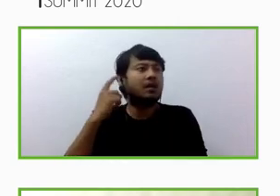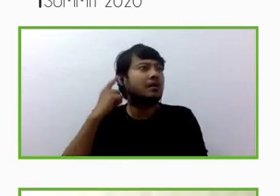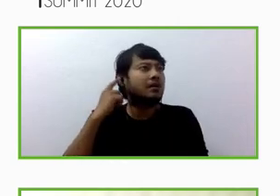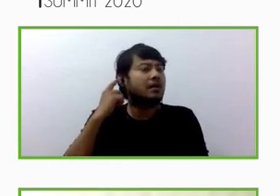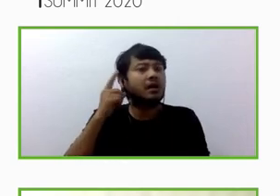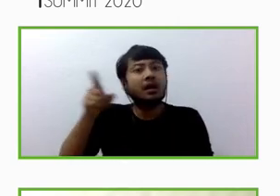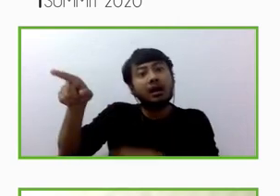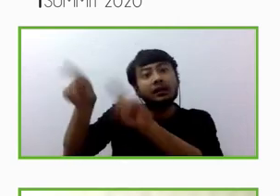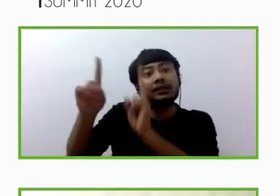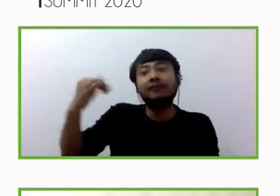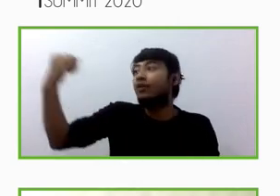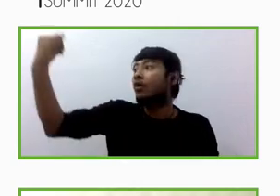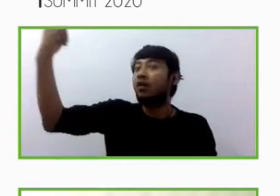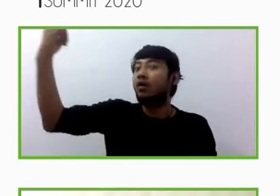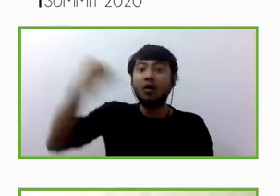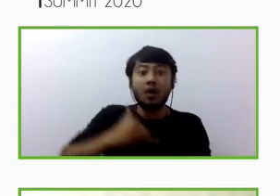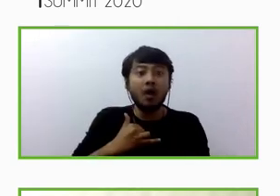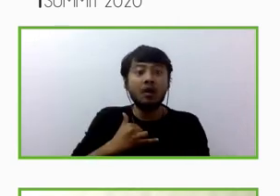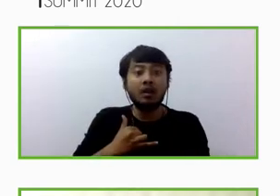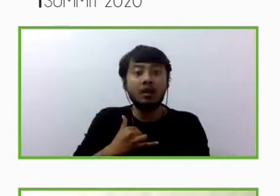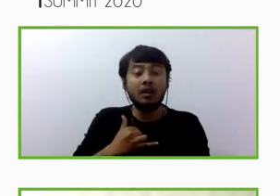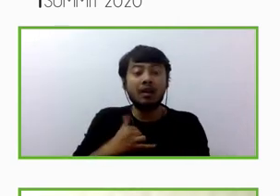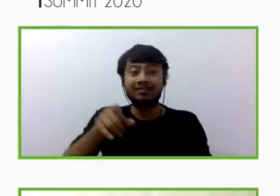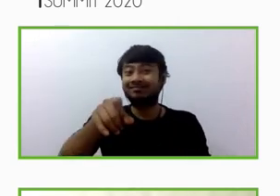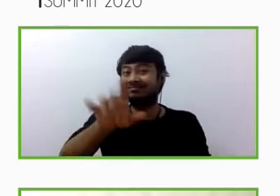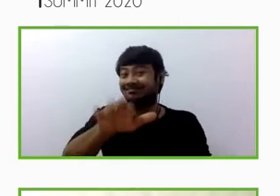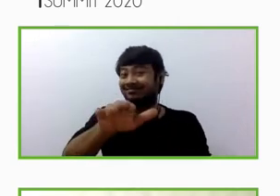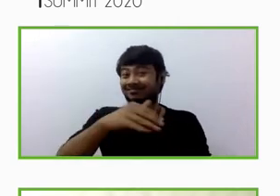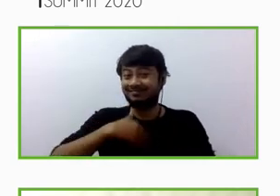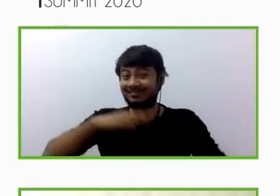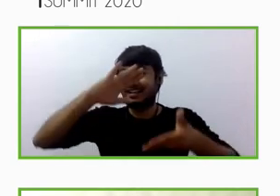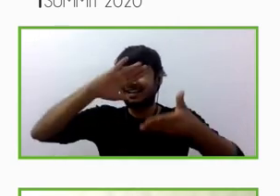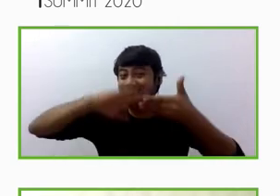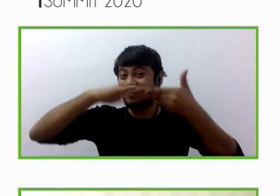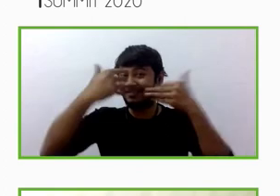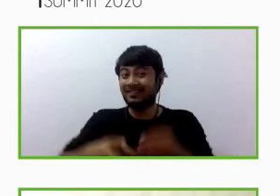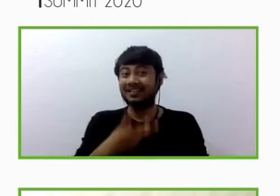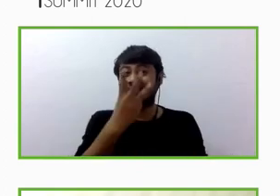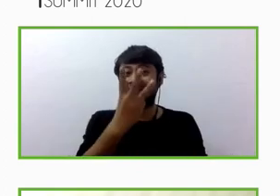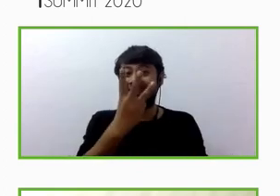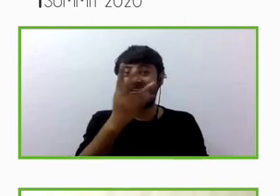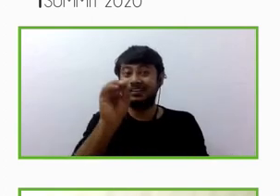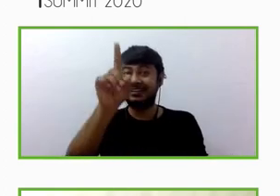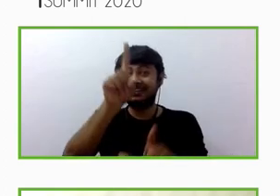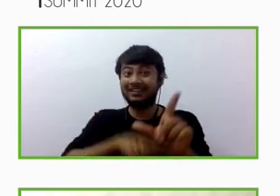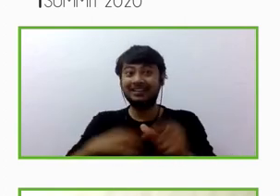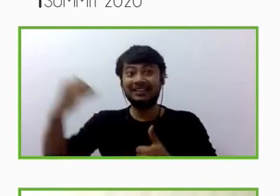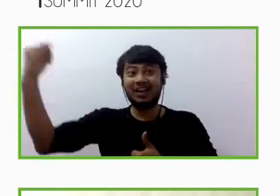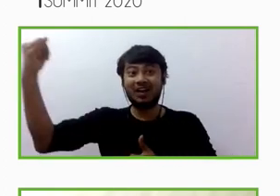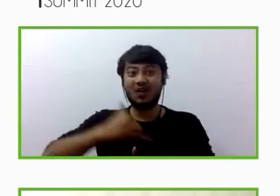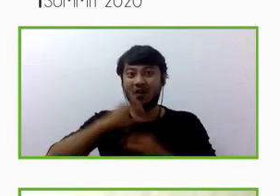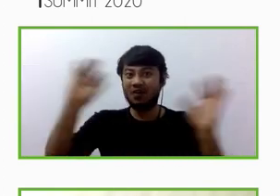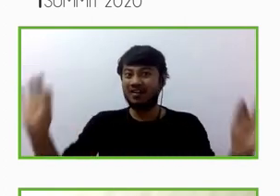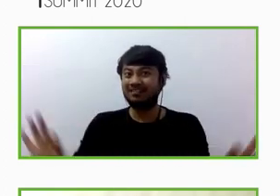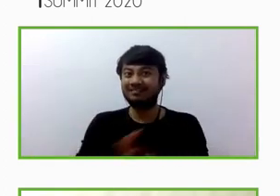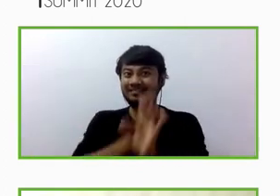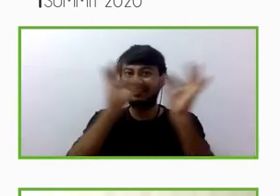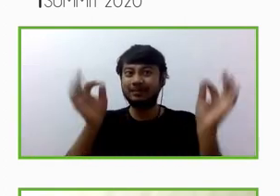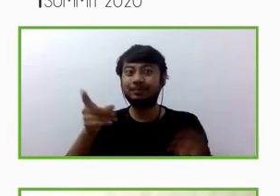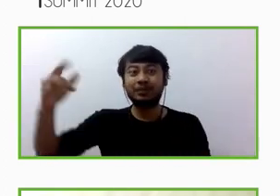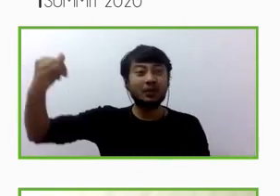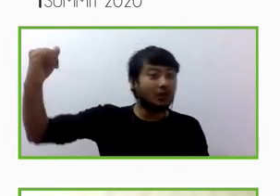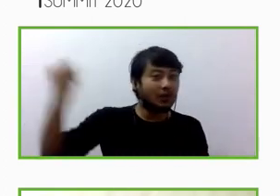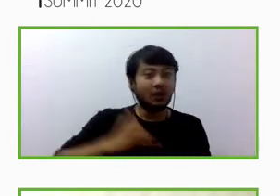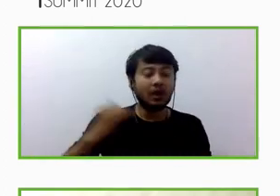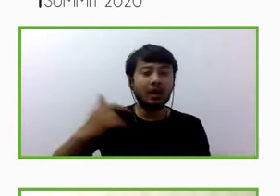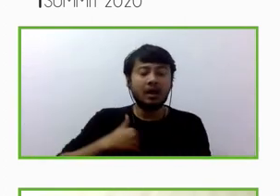have to understand, we've been married for 30 years and had not been able to use the phone. And so this was a very dramatic moment. The conversation wasn't